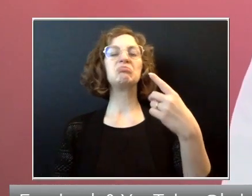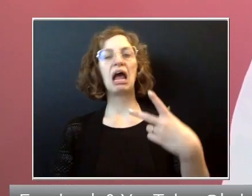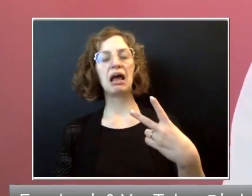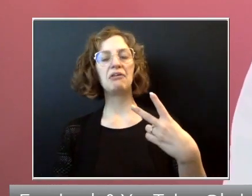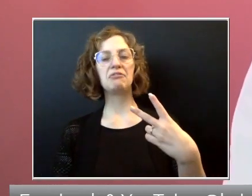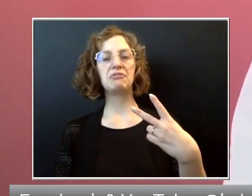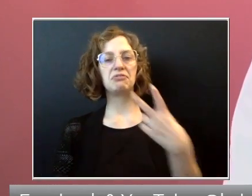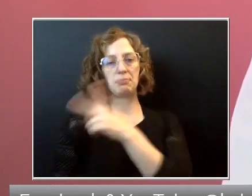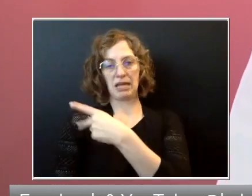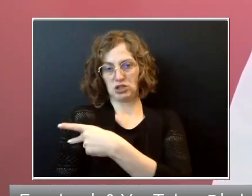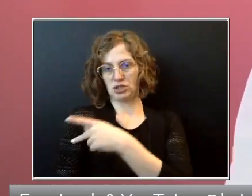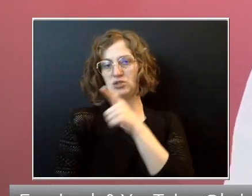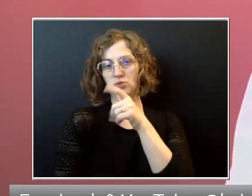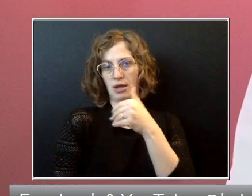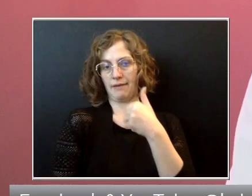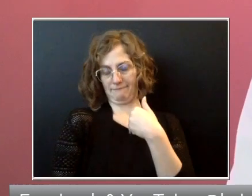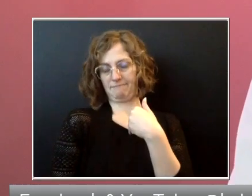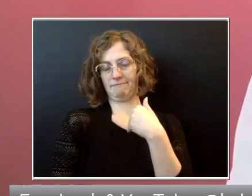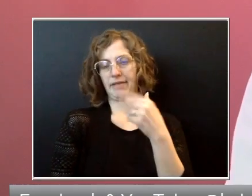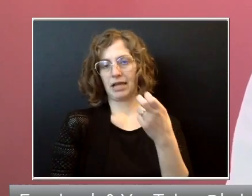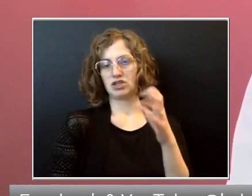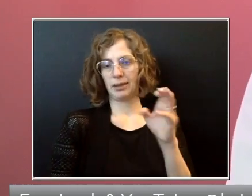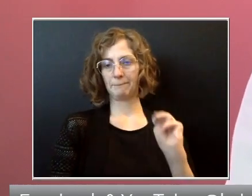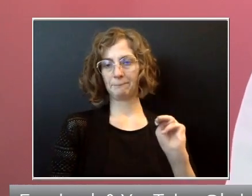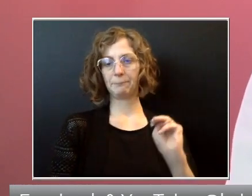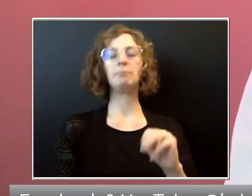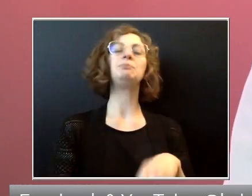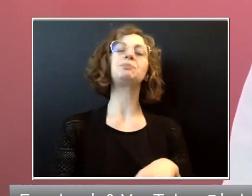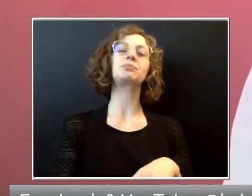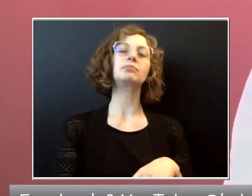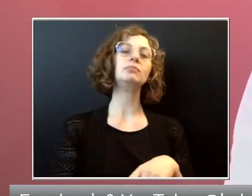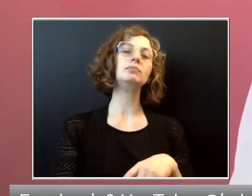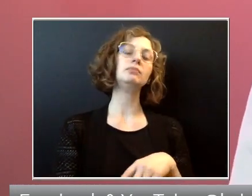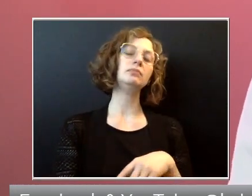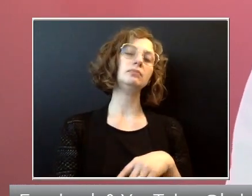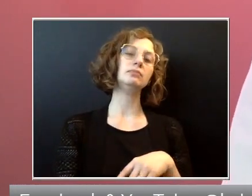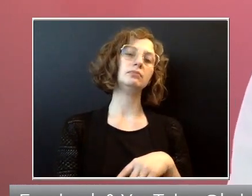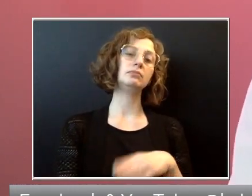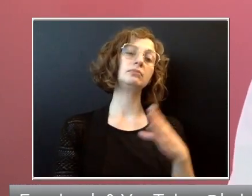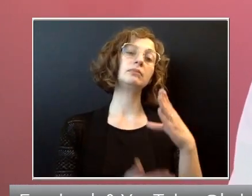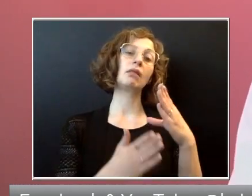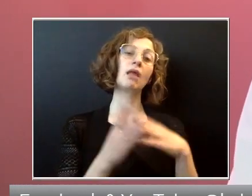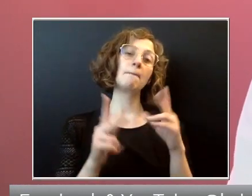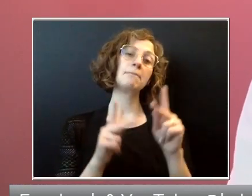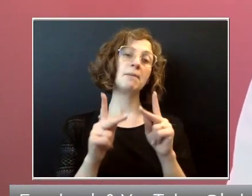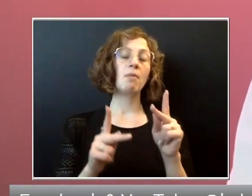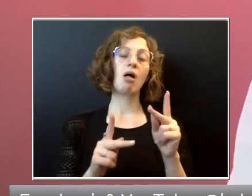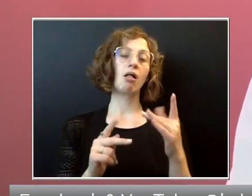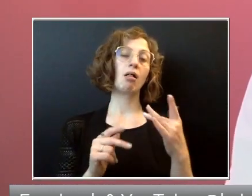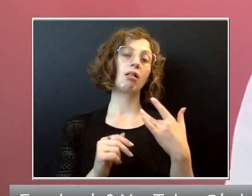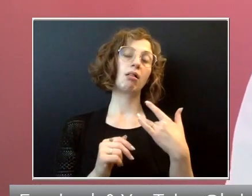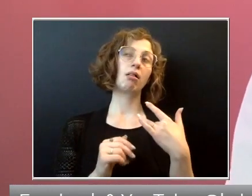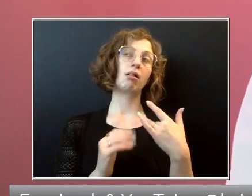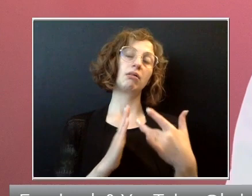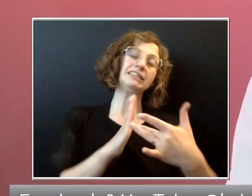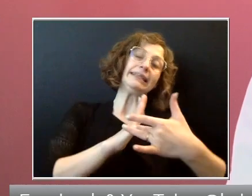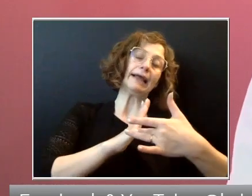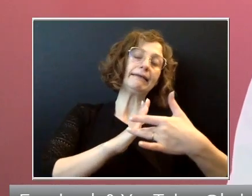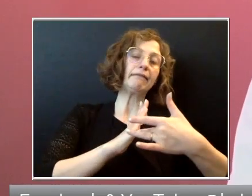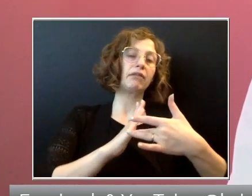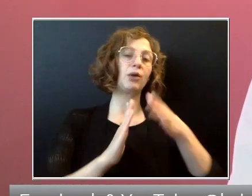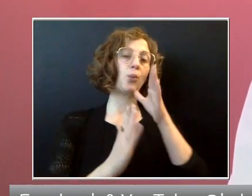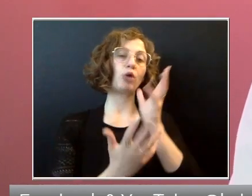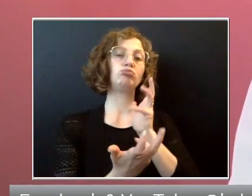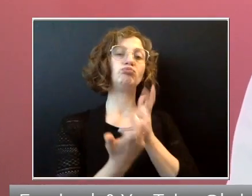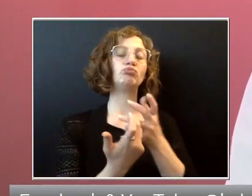And so some people are technically better suited to one procedure or another. For some people, it's